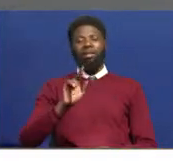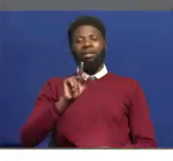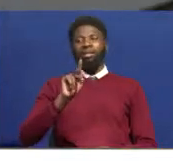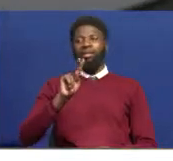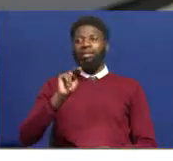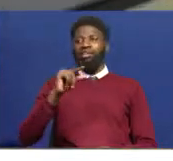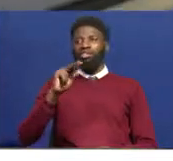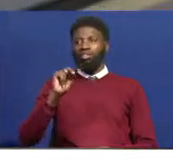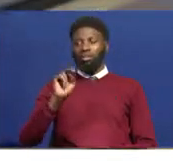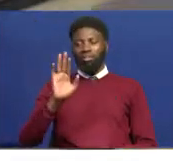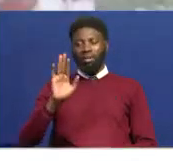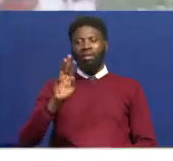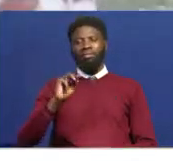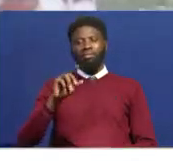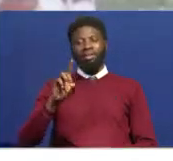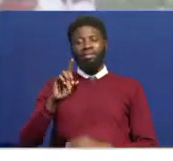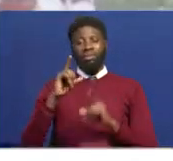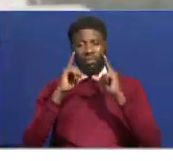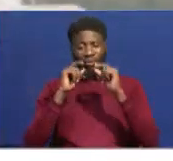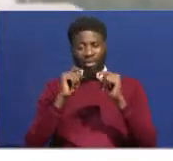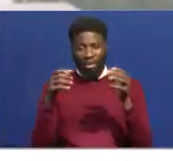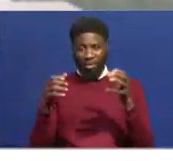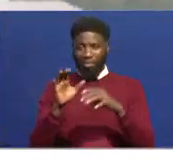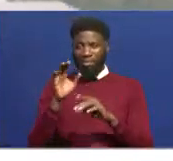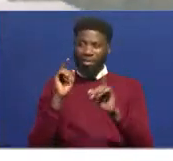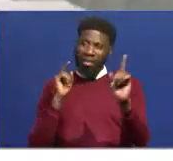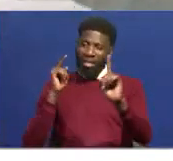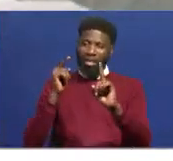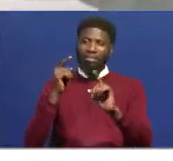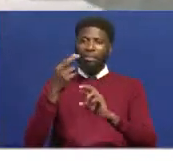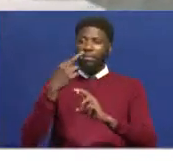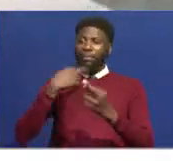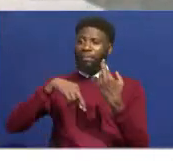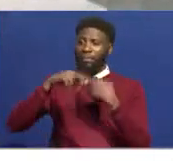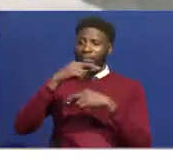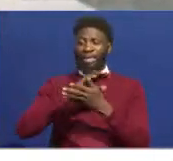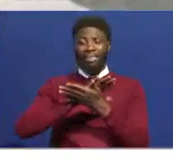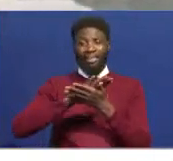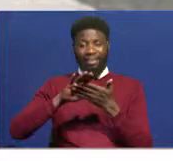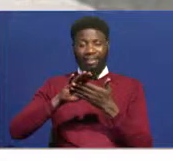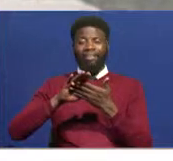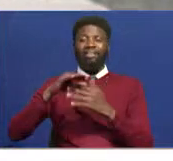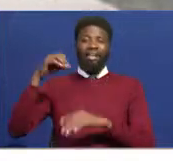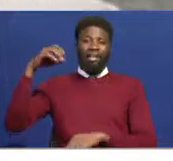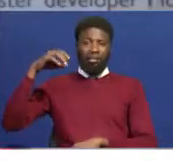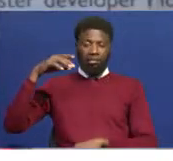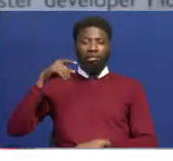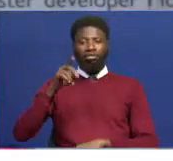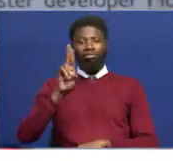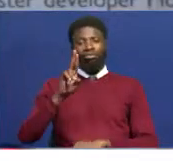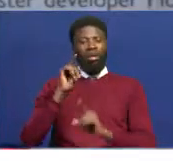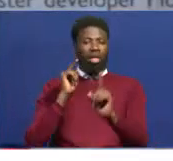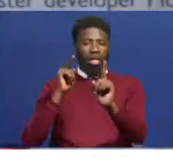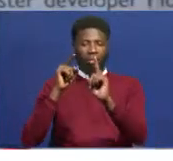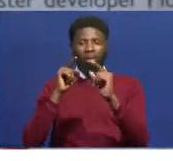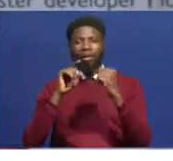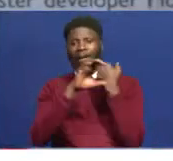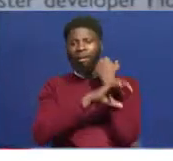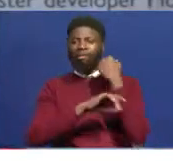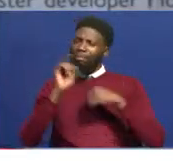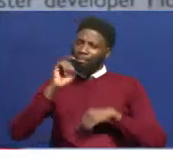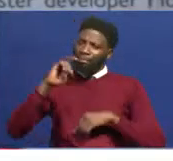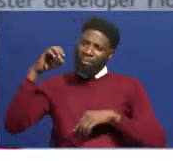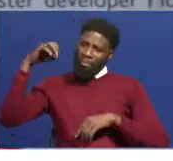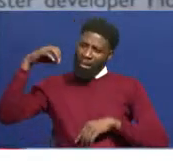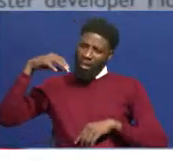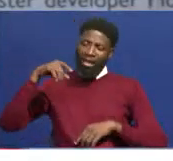this is part of the company's commitment to embrace renewable energy in the quest to meet the country's energy demands. This project is going